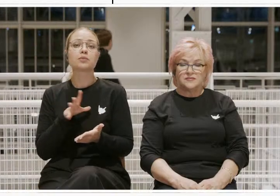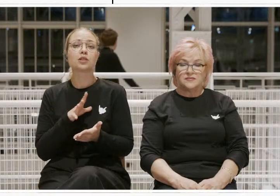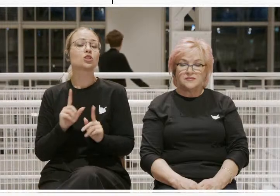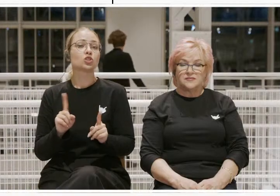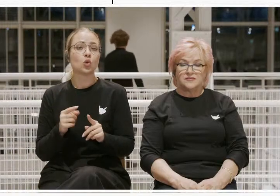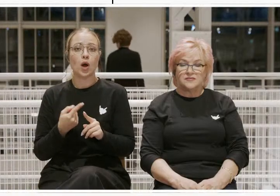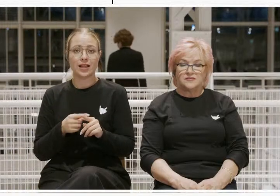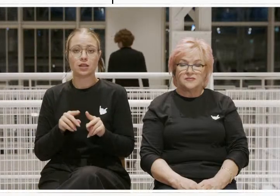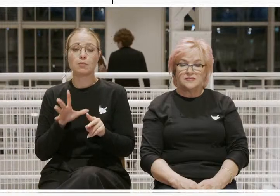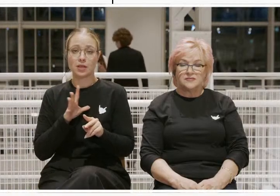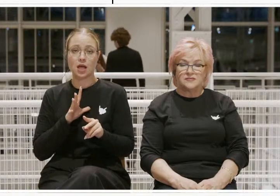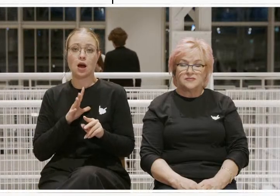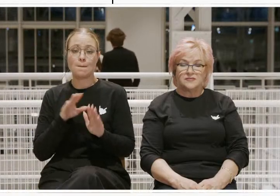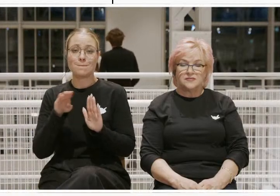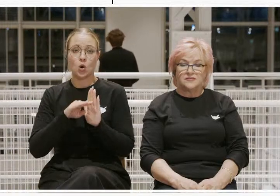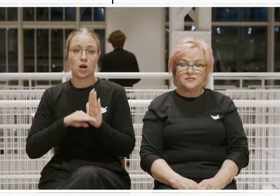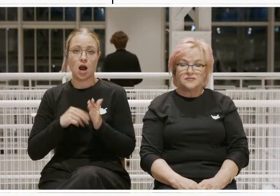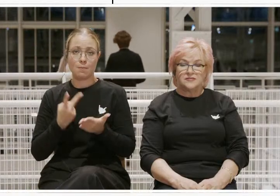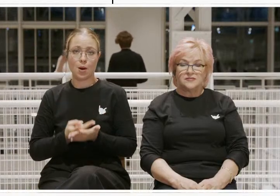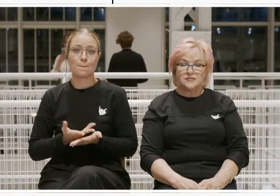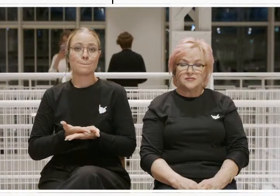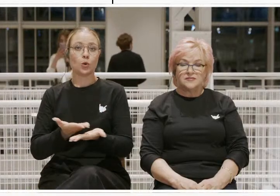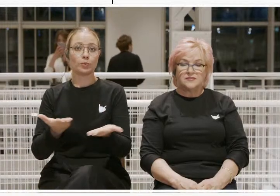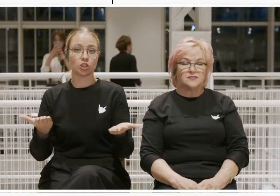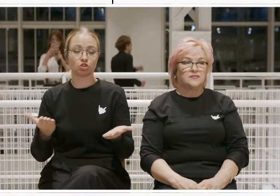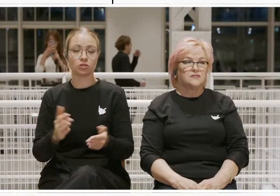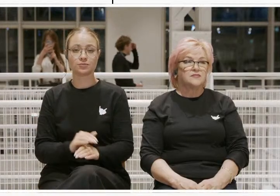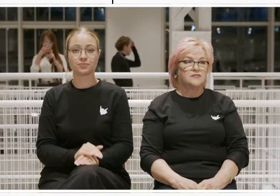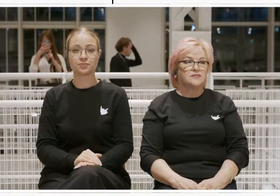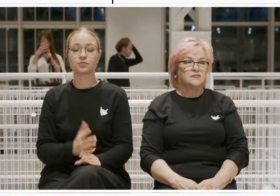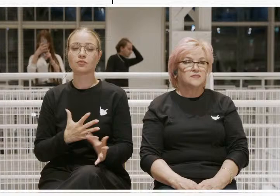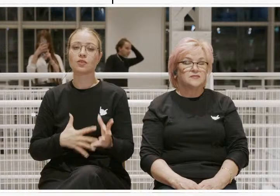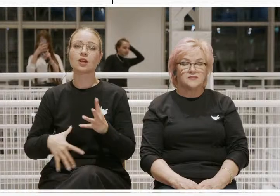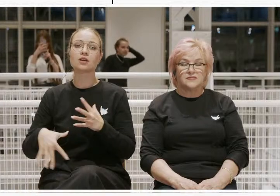came out from the projects